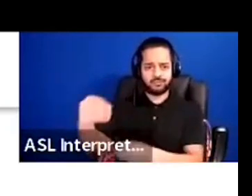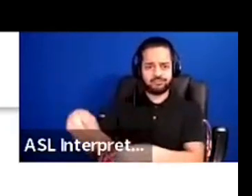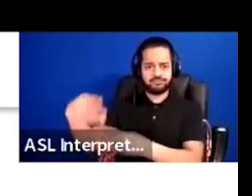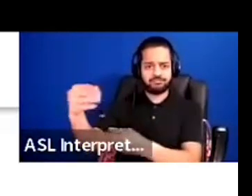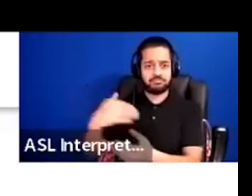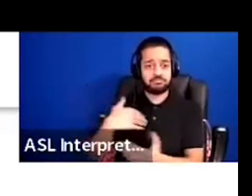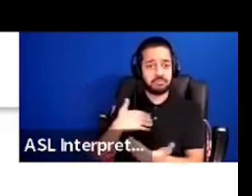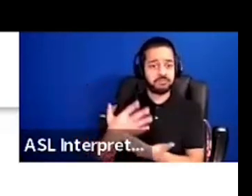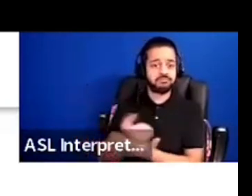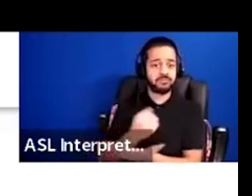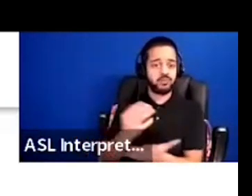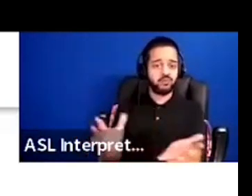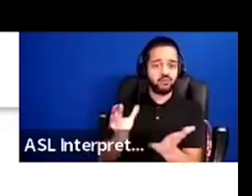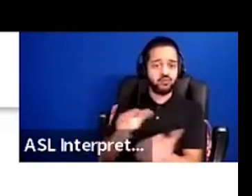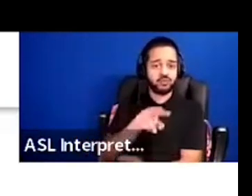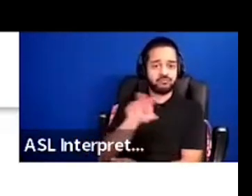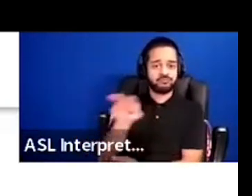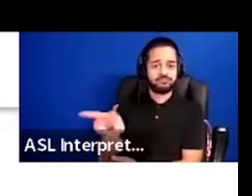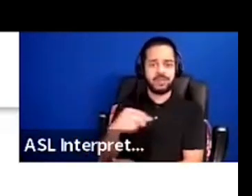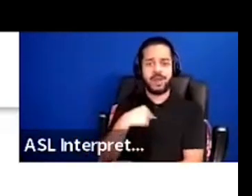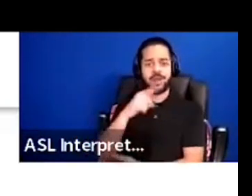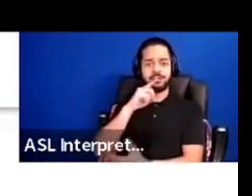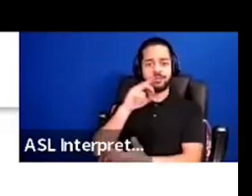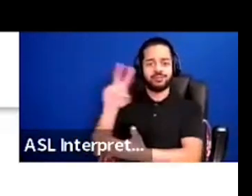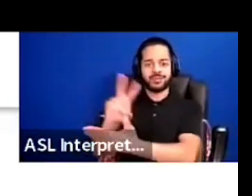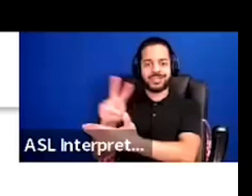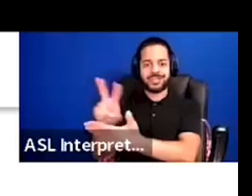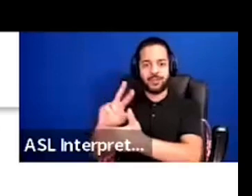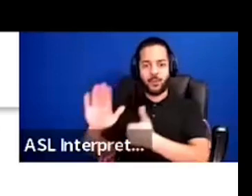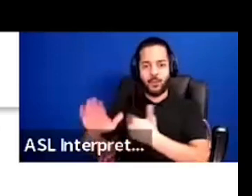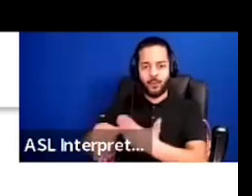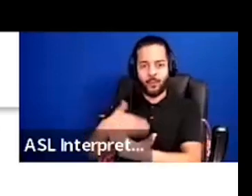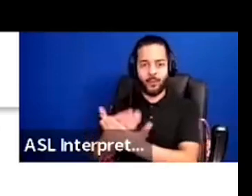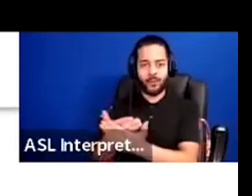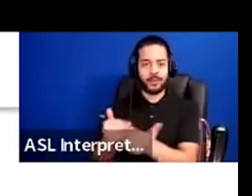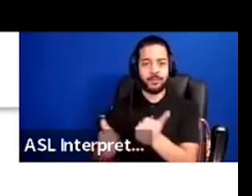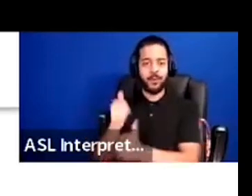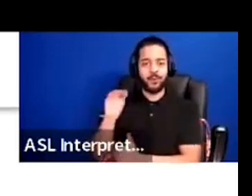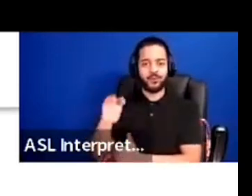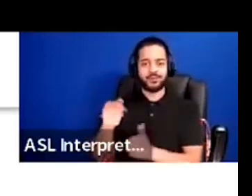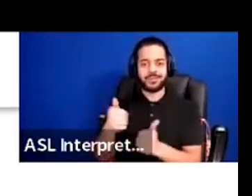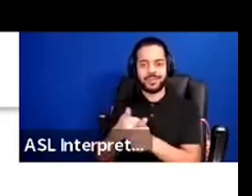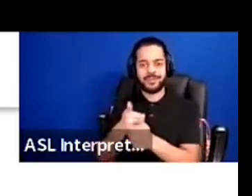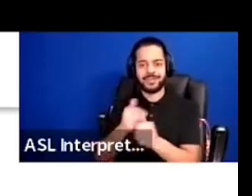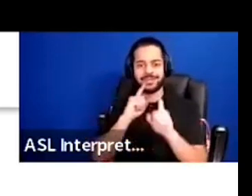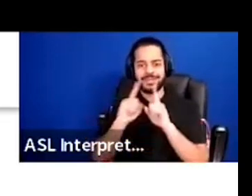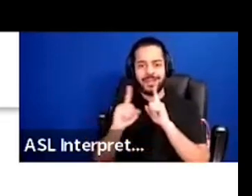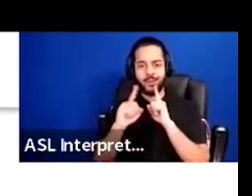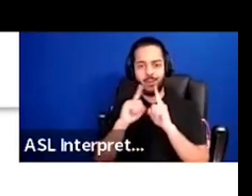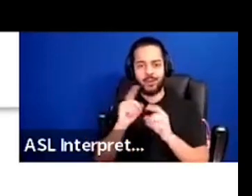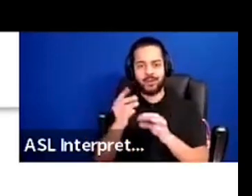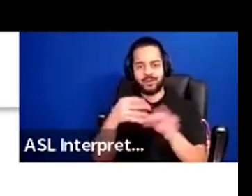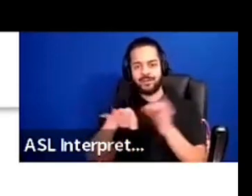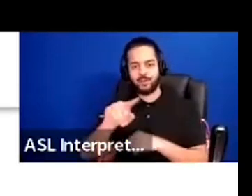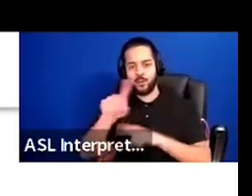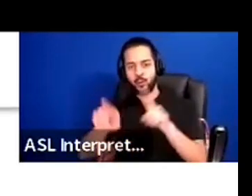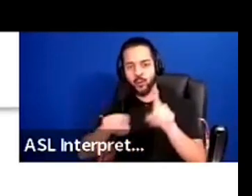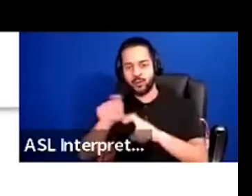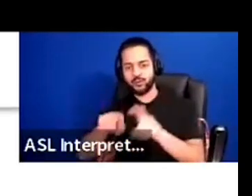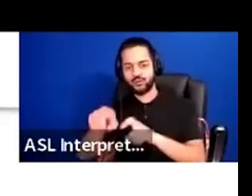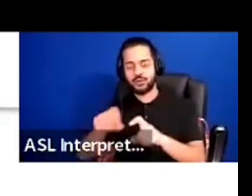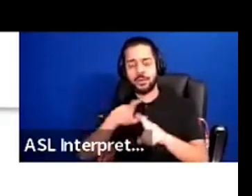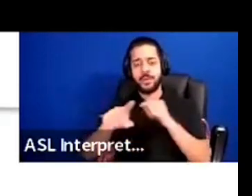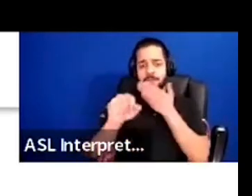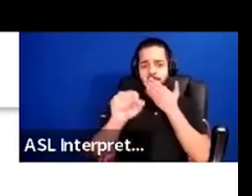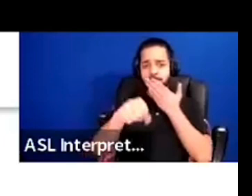to take a look at it. I don't want to read all of it, and some of it's more of a dialogue than questions for our panelists, but definitely